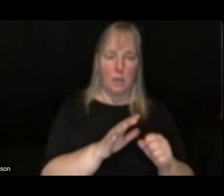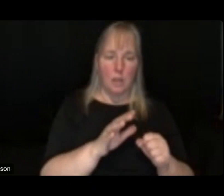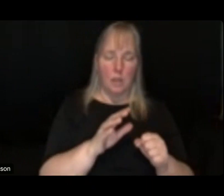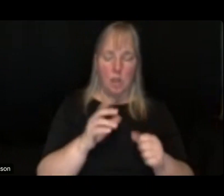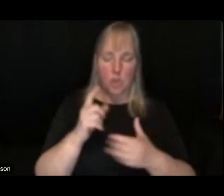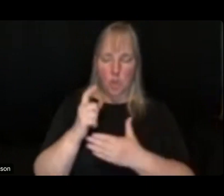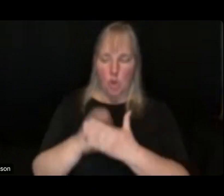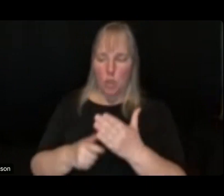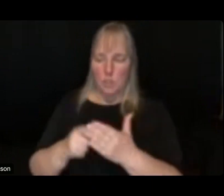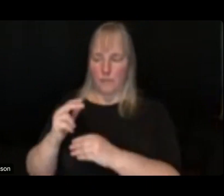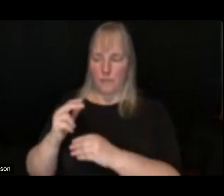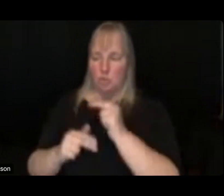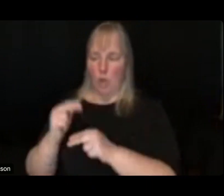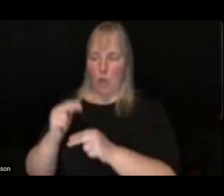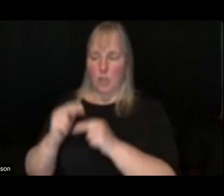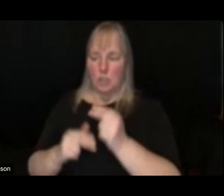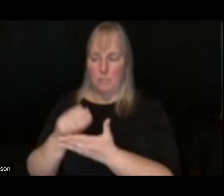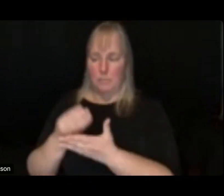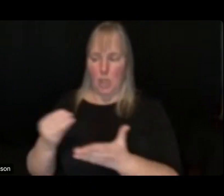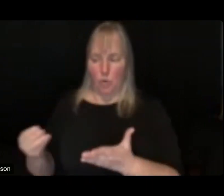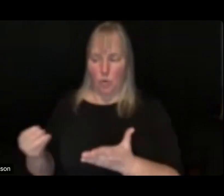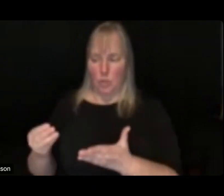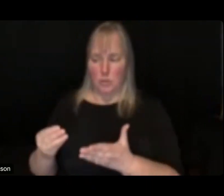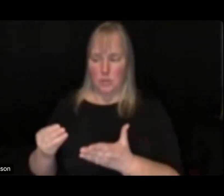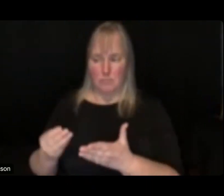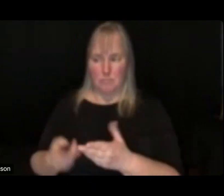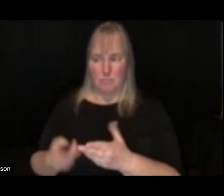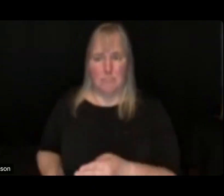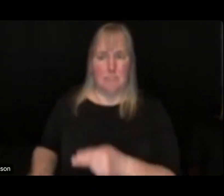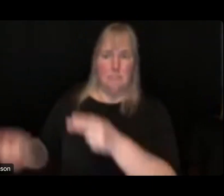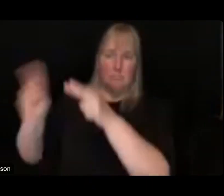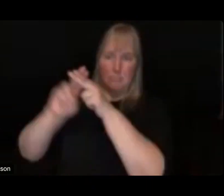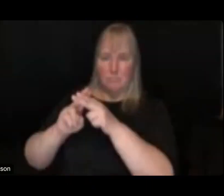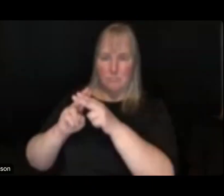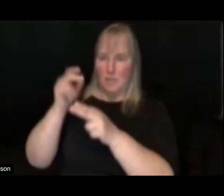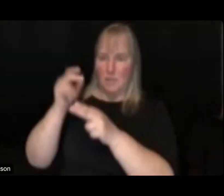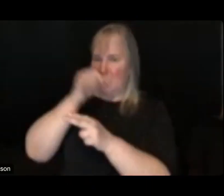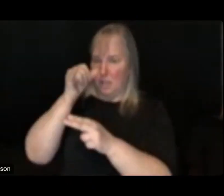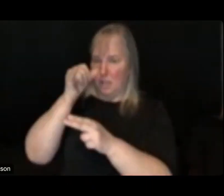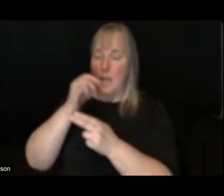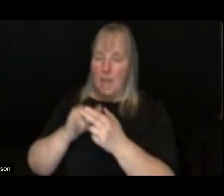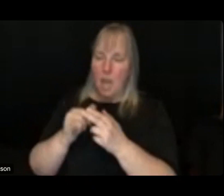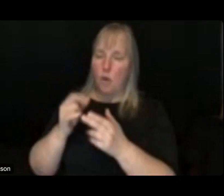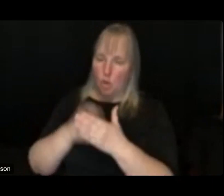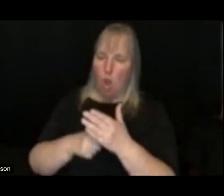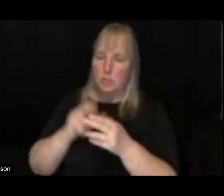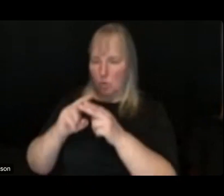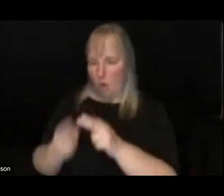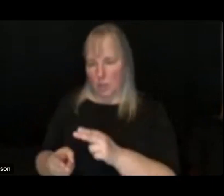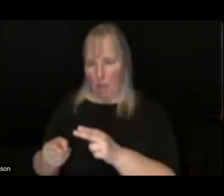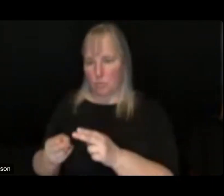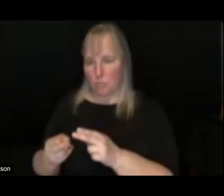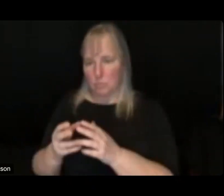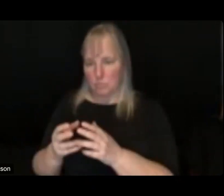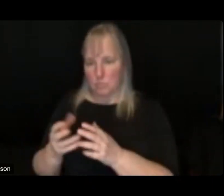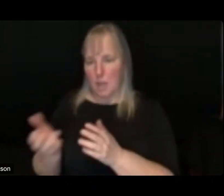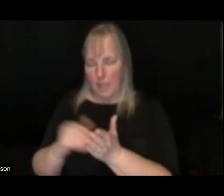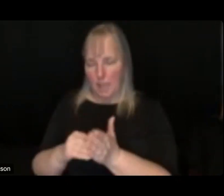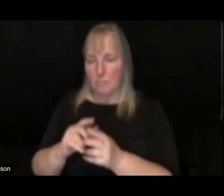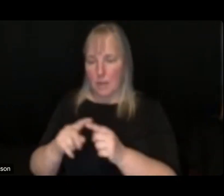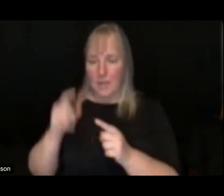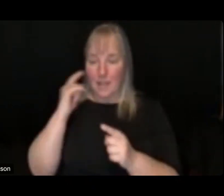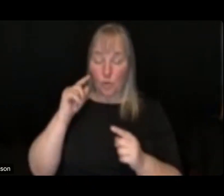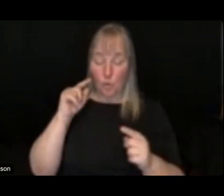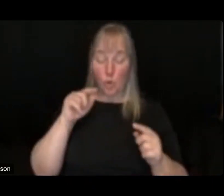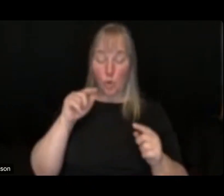construction material costs went up astronomically, and now they've come way back down again. They're still up if you looked at the line and